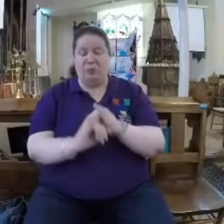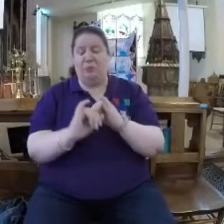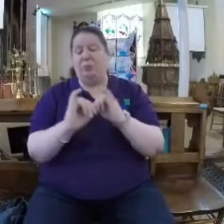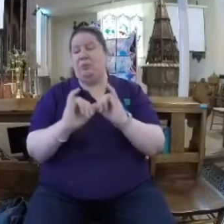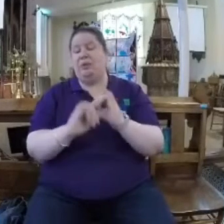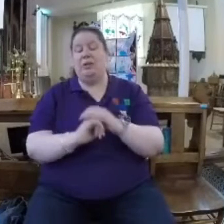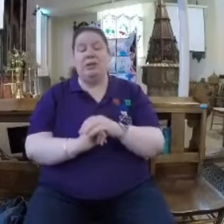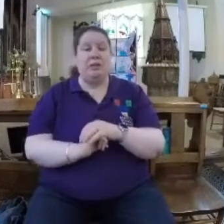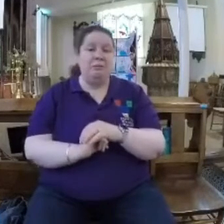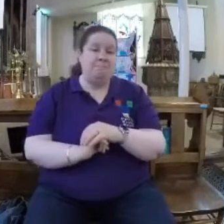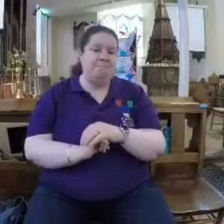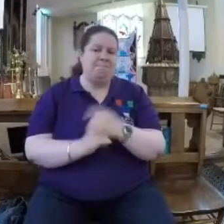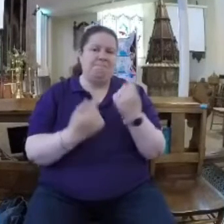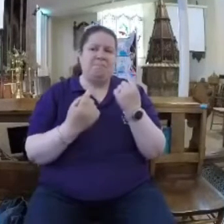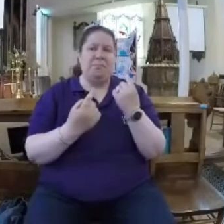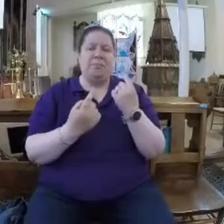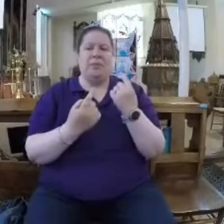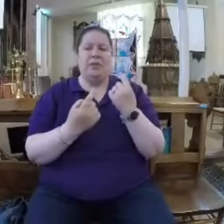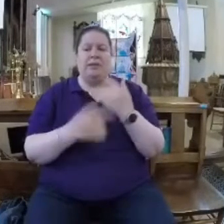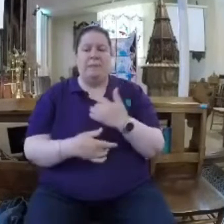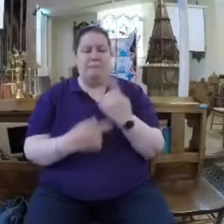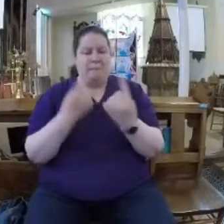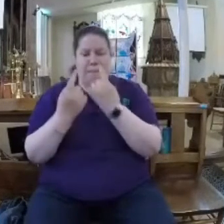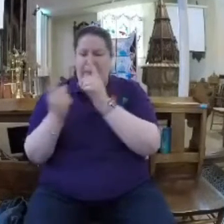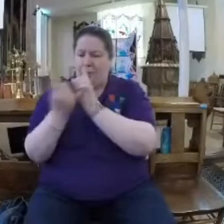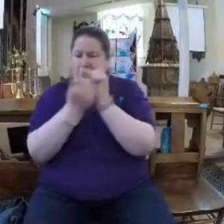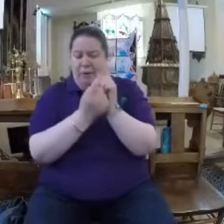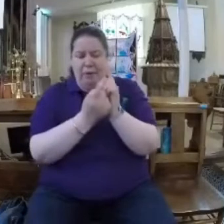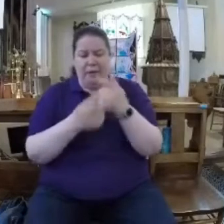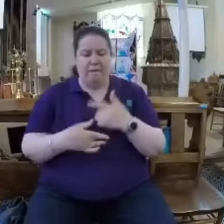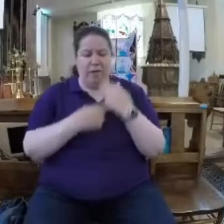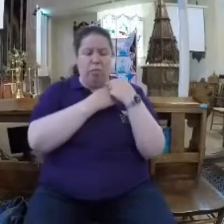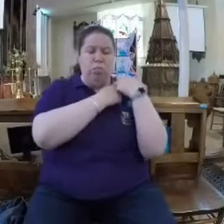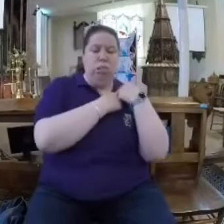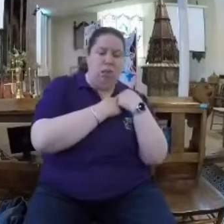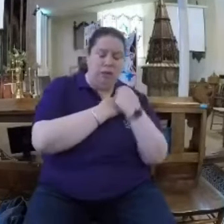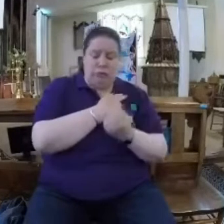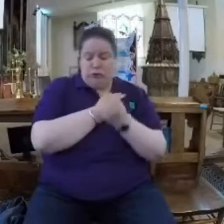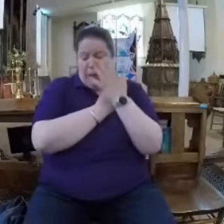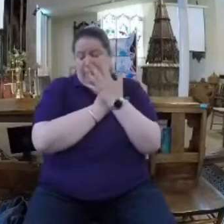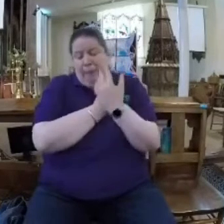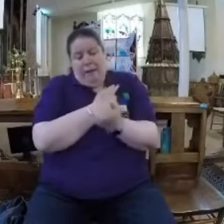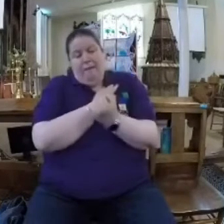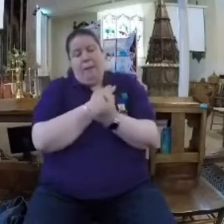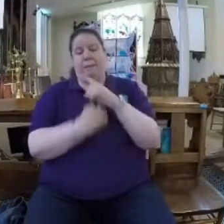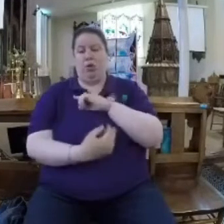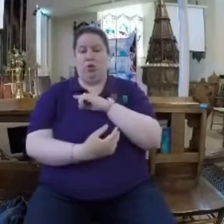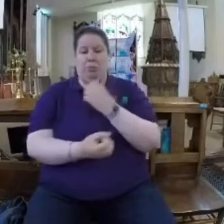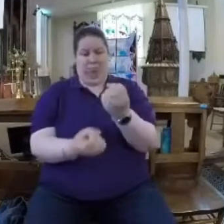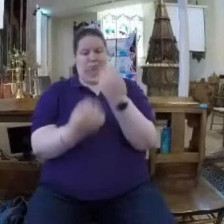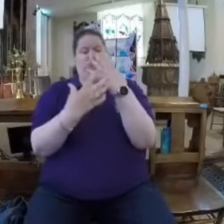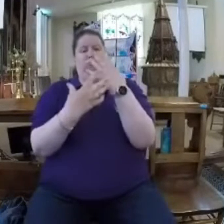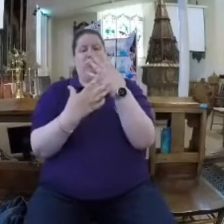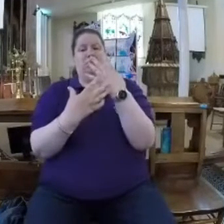The amount of people I know who carry around this burden of shame because they've been told either explicitly or